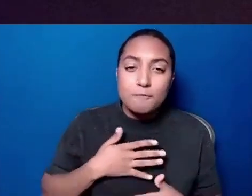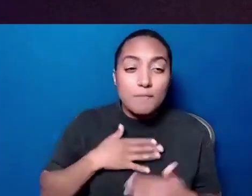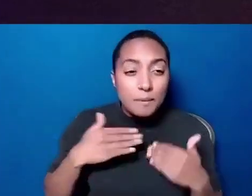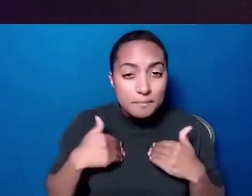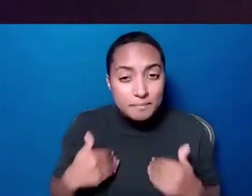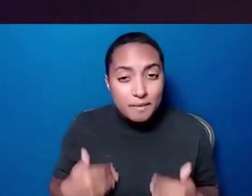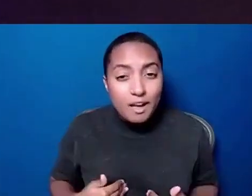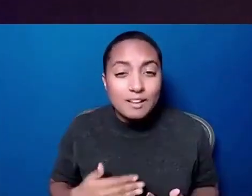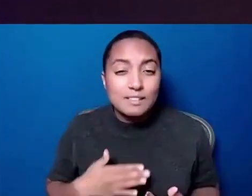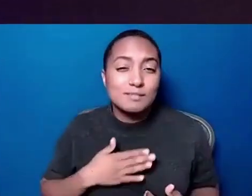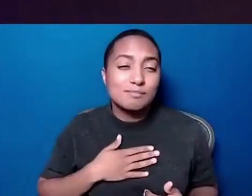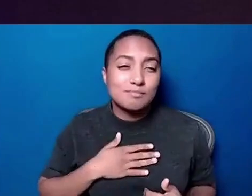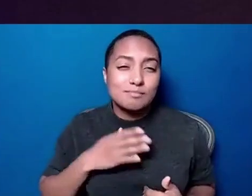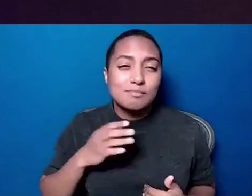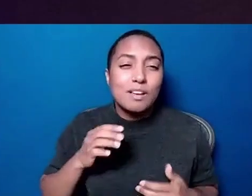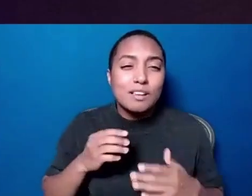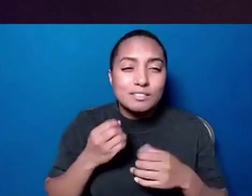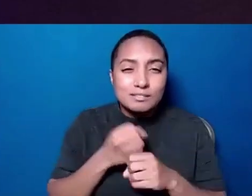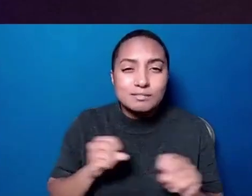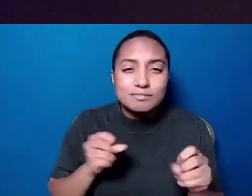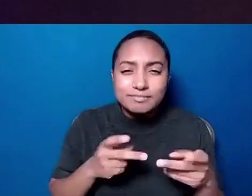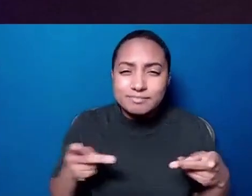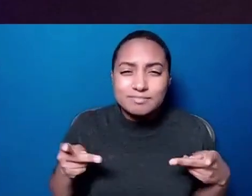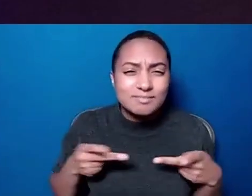am always home.